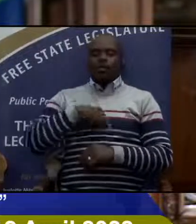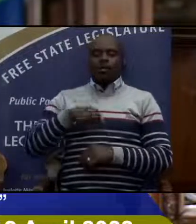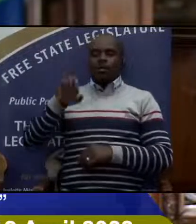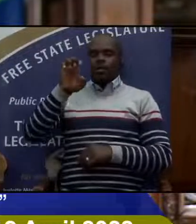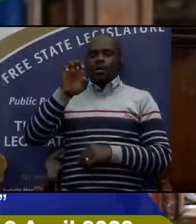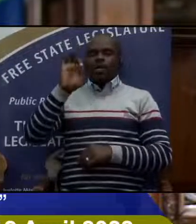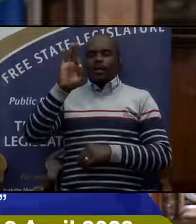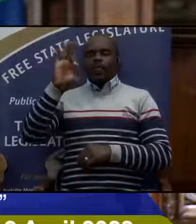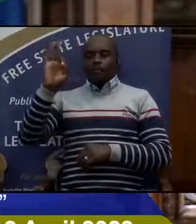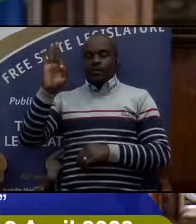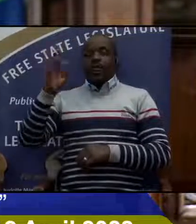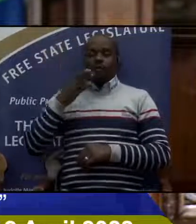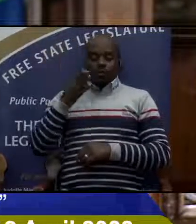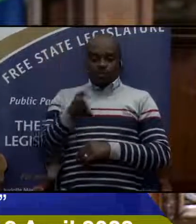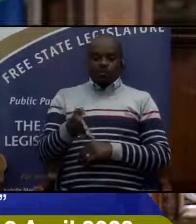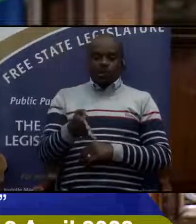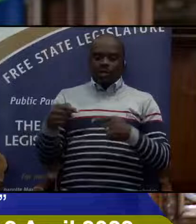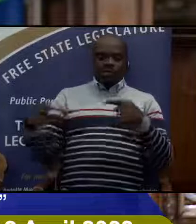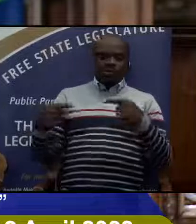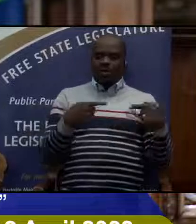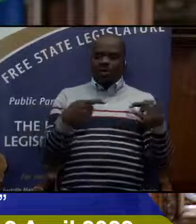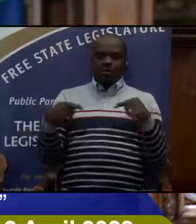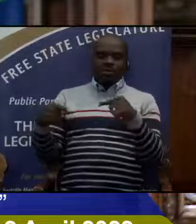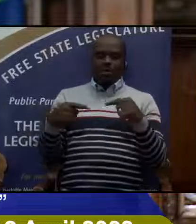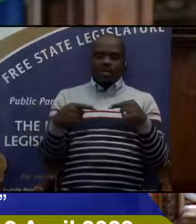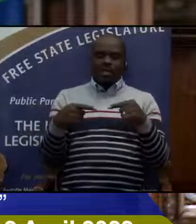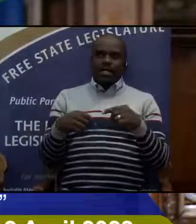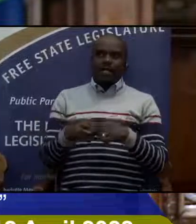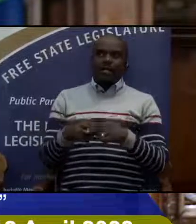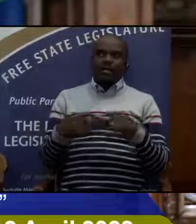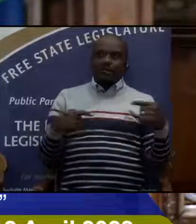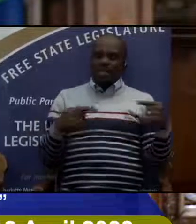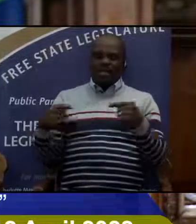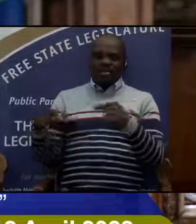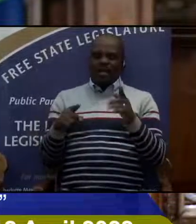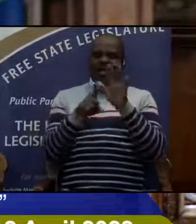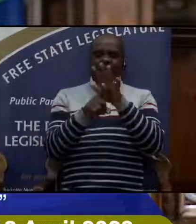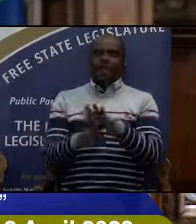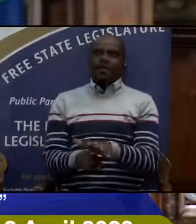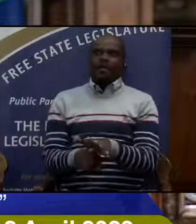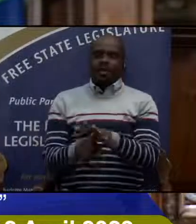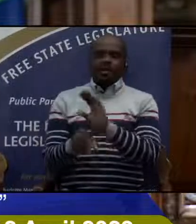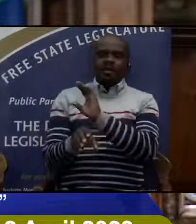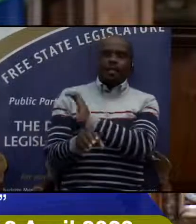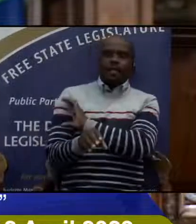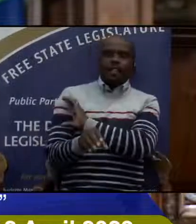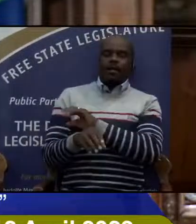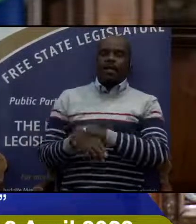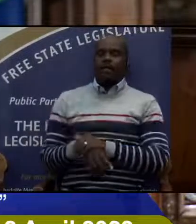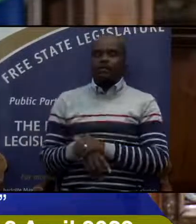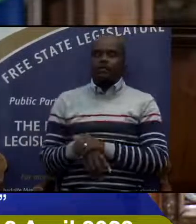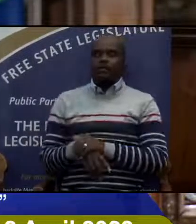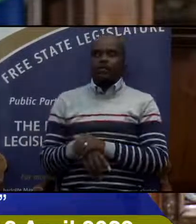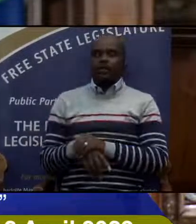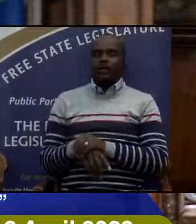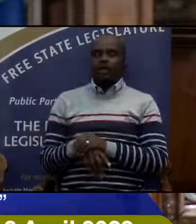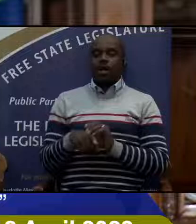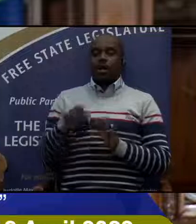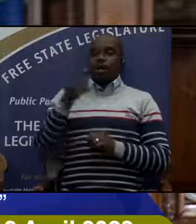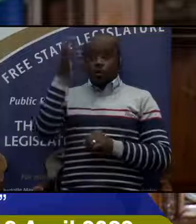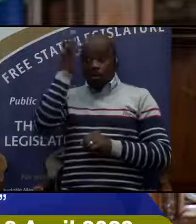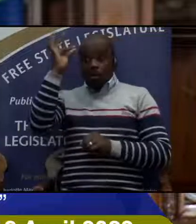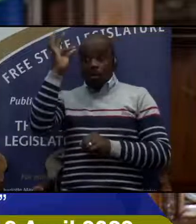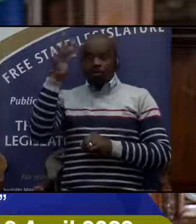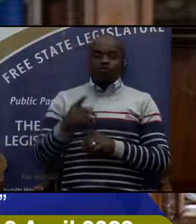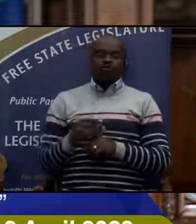contest state power, to contest the direction, the form, and the content that the state is taking moving forward.